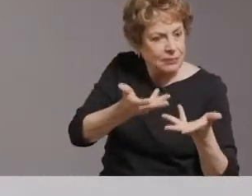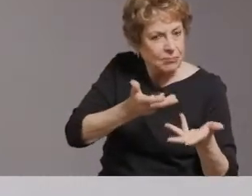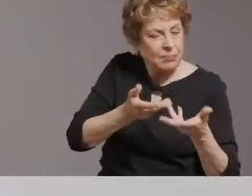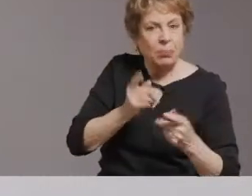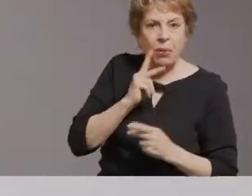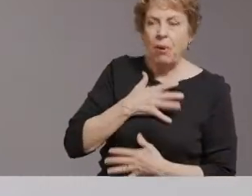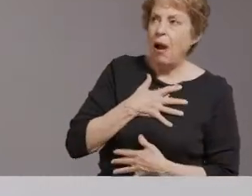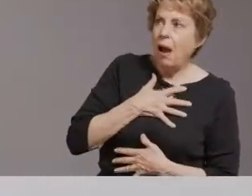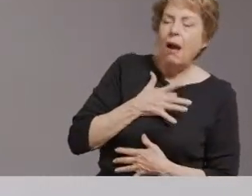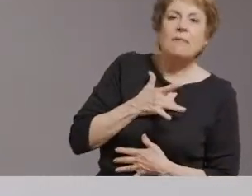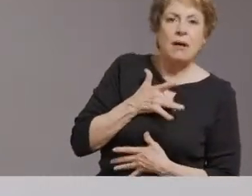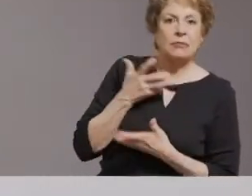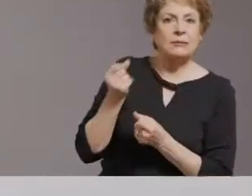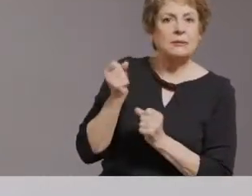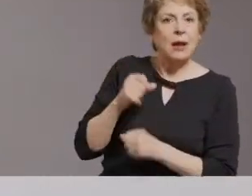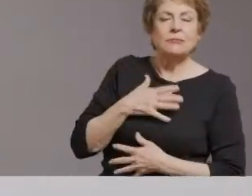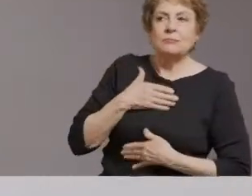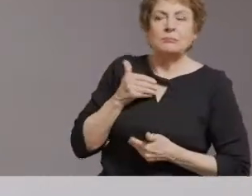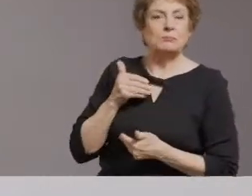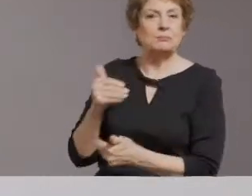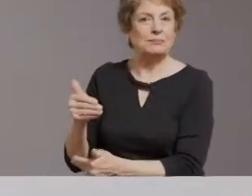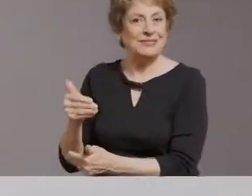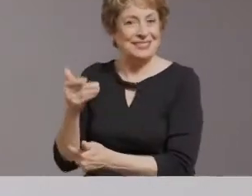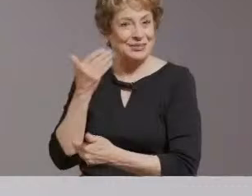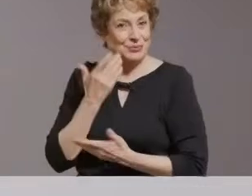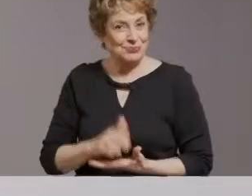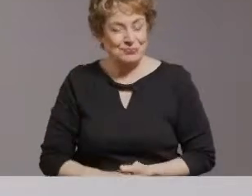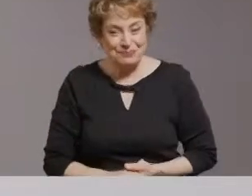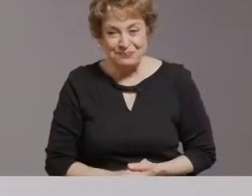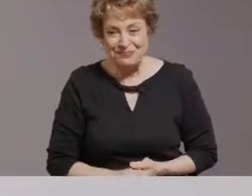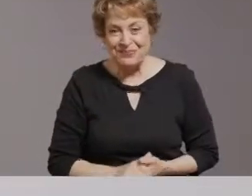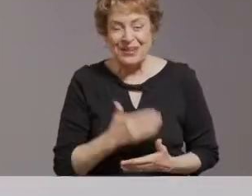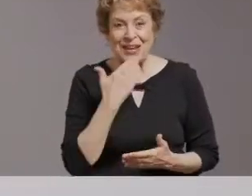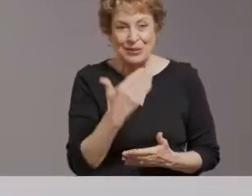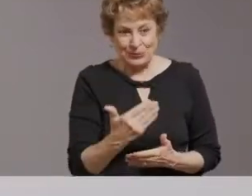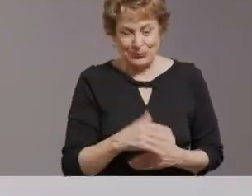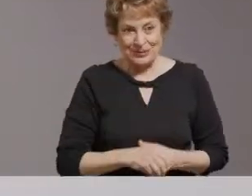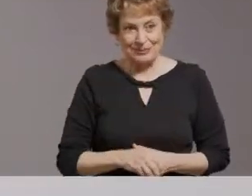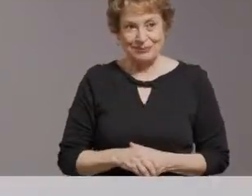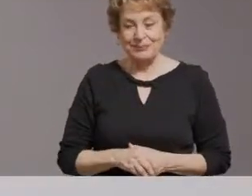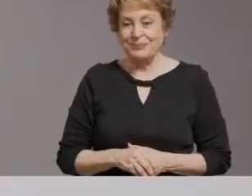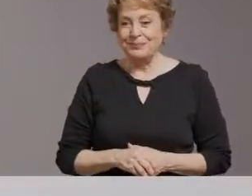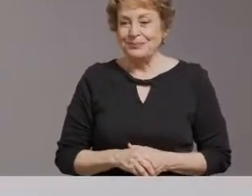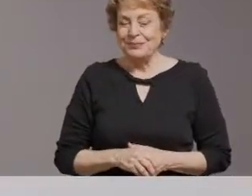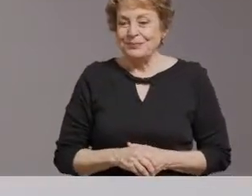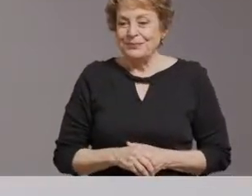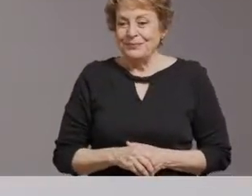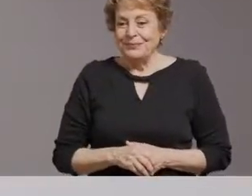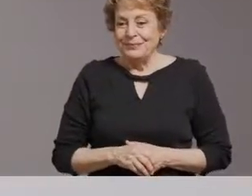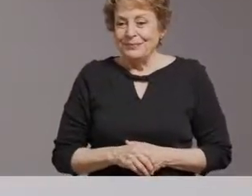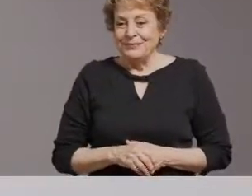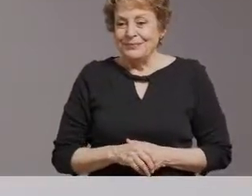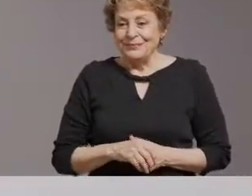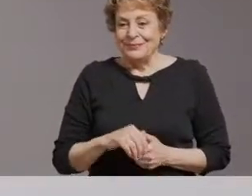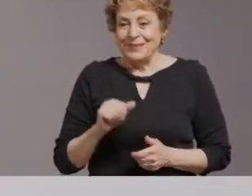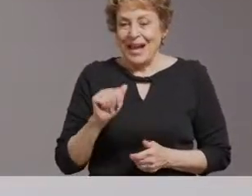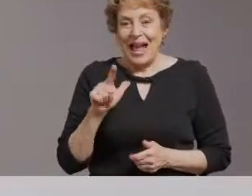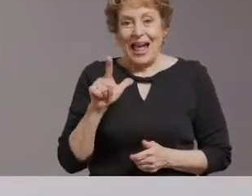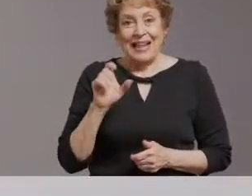there. Thank you. Thank you. Next, I'm going to call on Alexander DeBoyd.